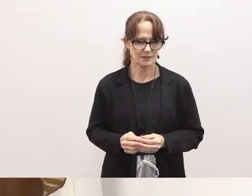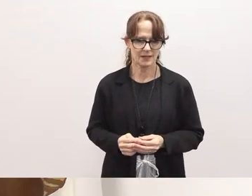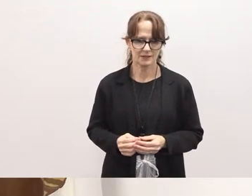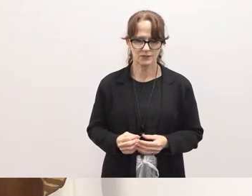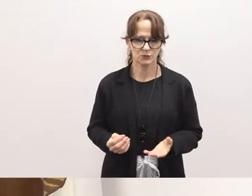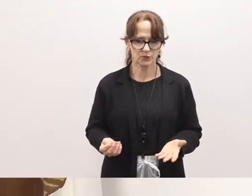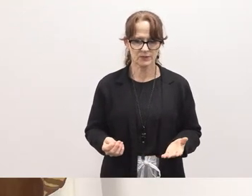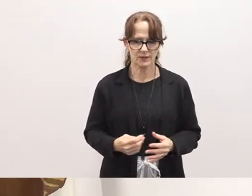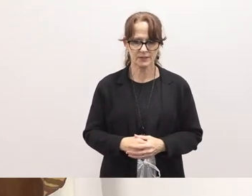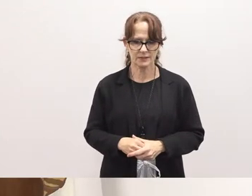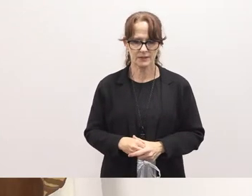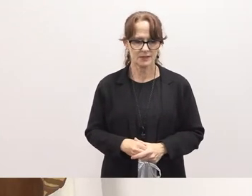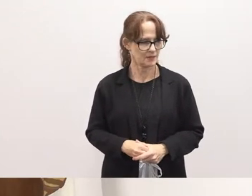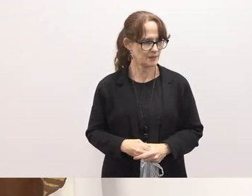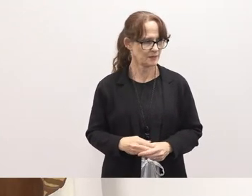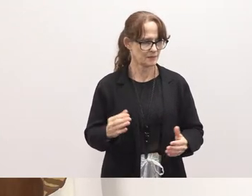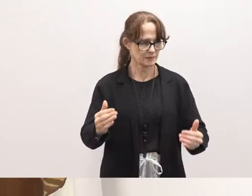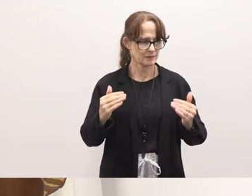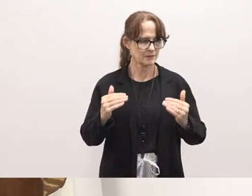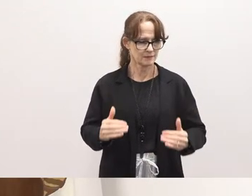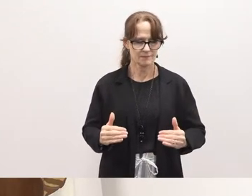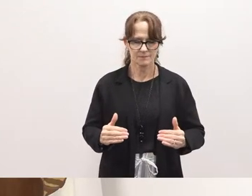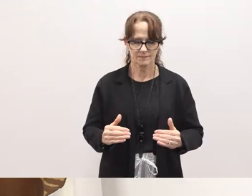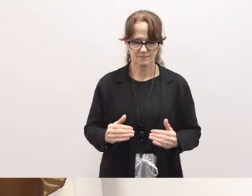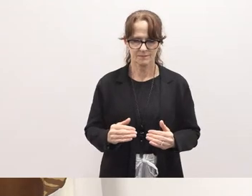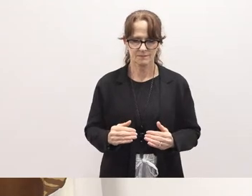Thank you. Next up, we have Eric.